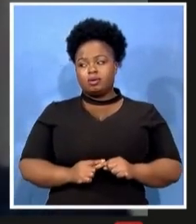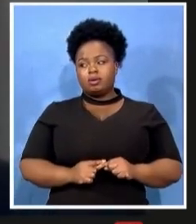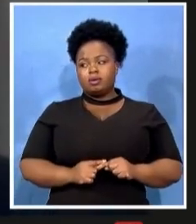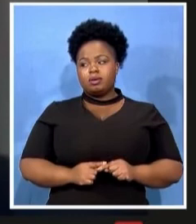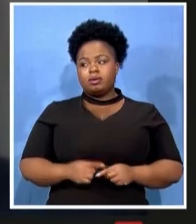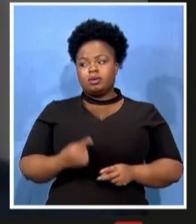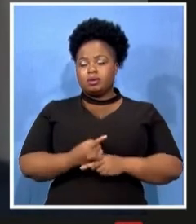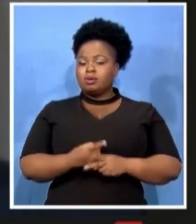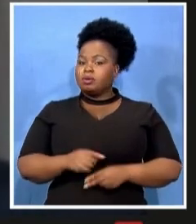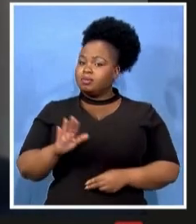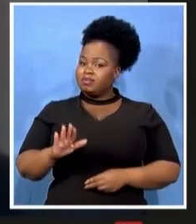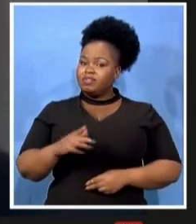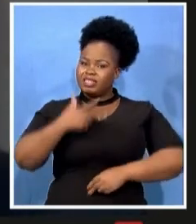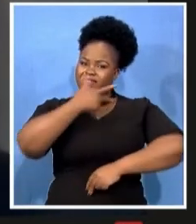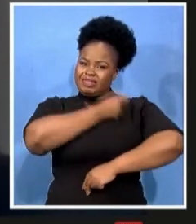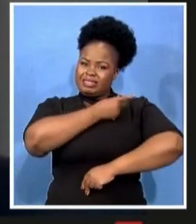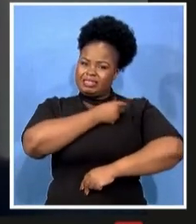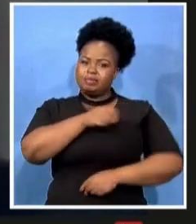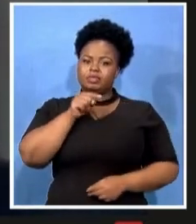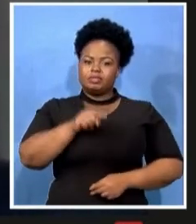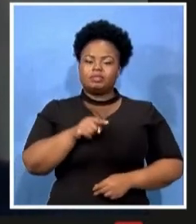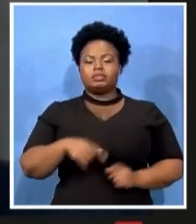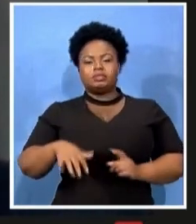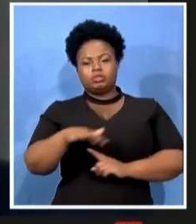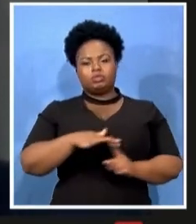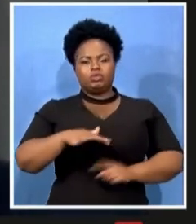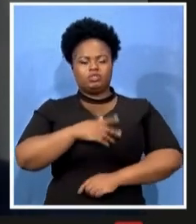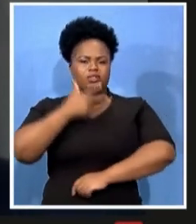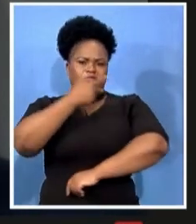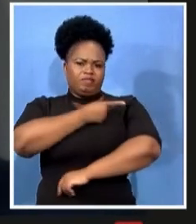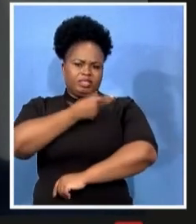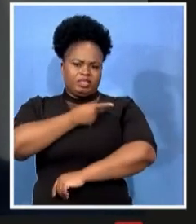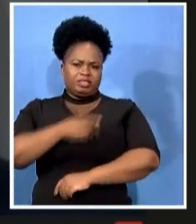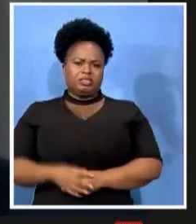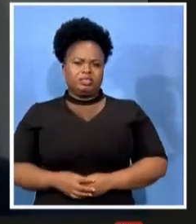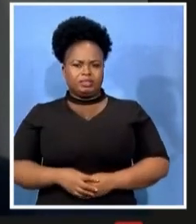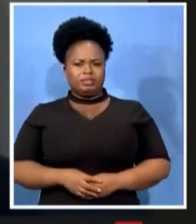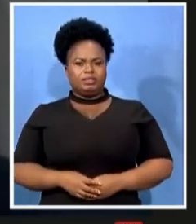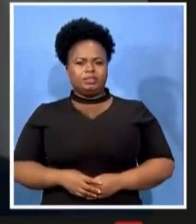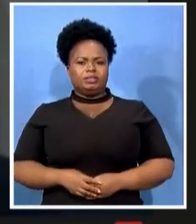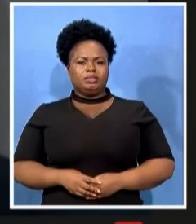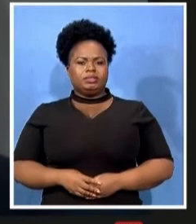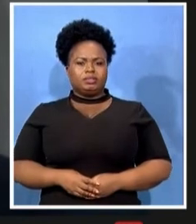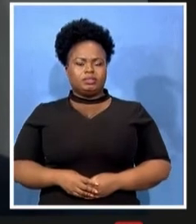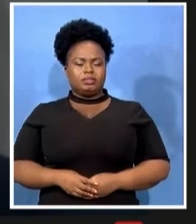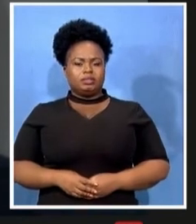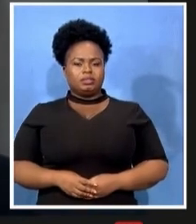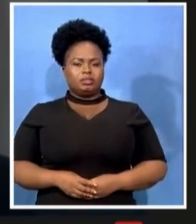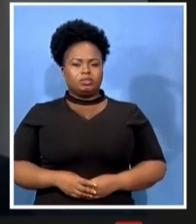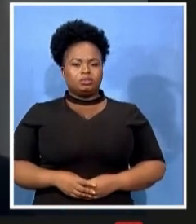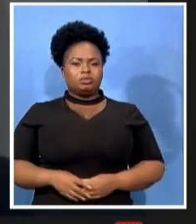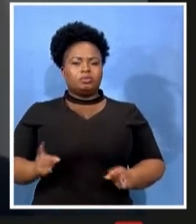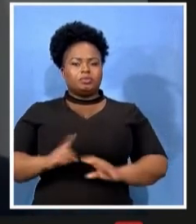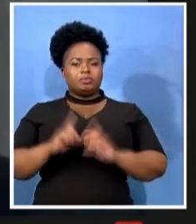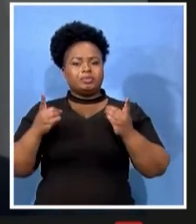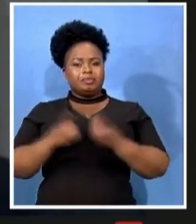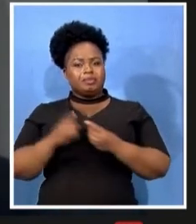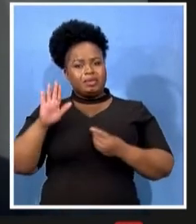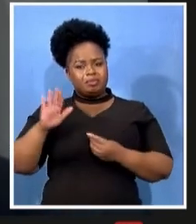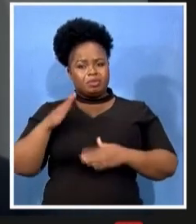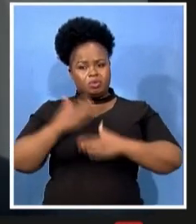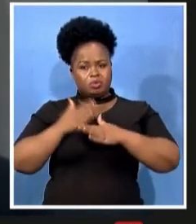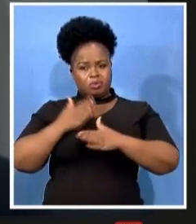the vaccines resides with the NDOH and it resides with the ministry. And while they are doing this work on acquiring